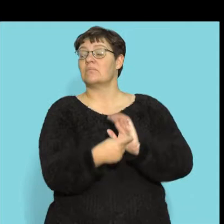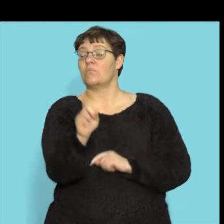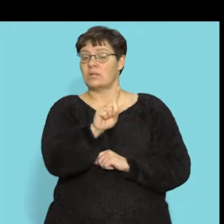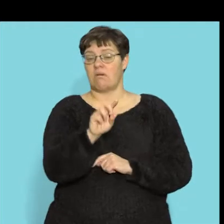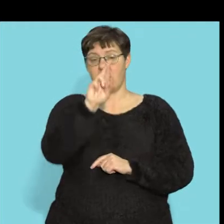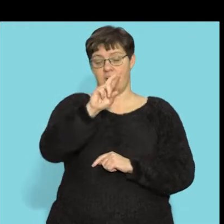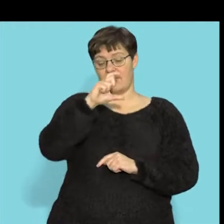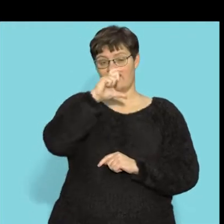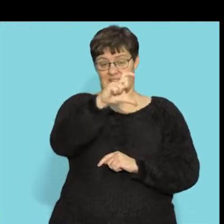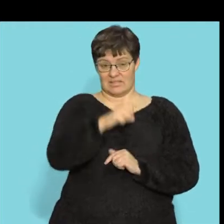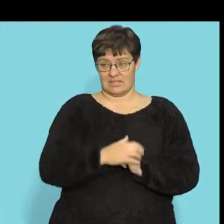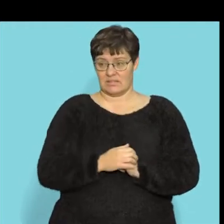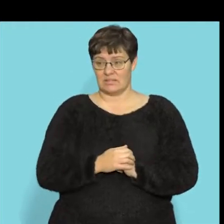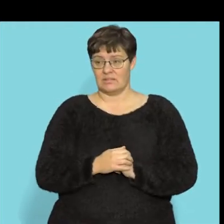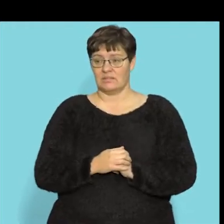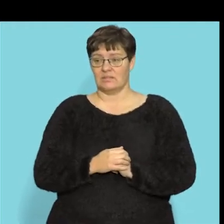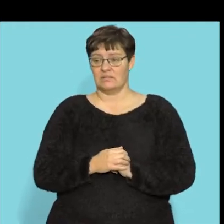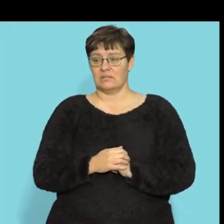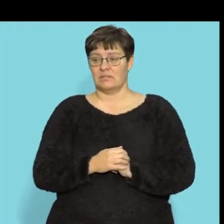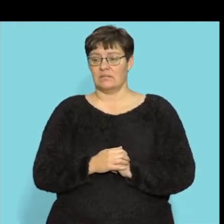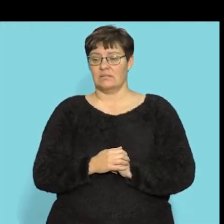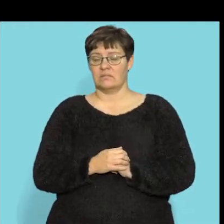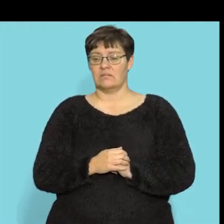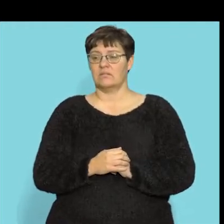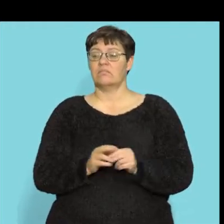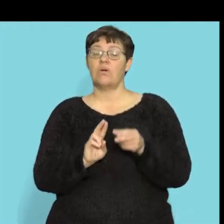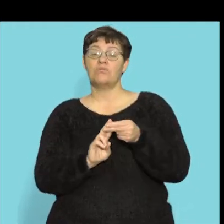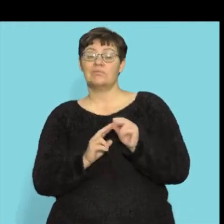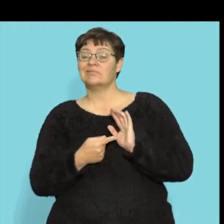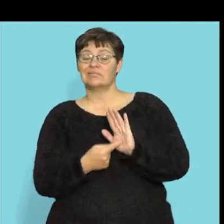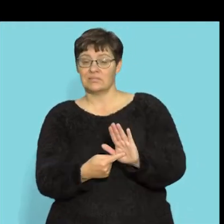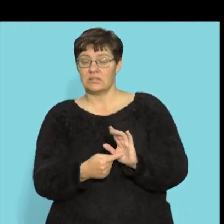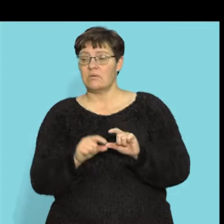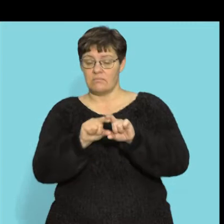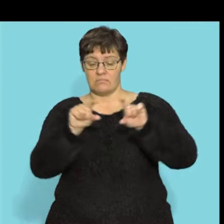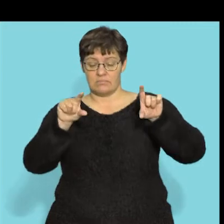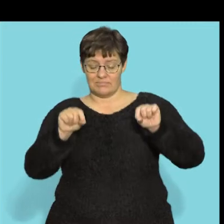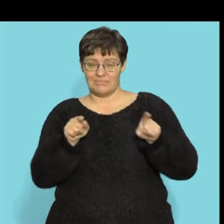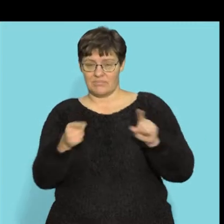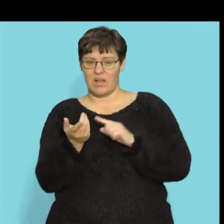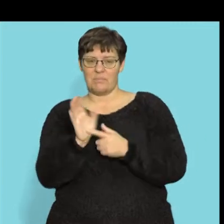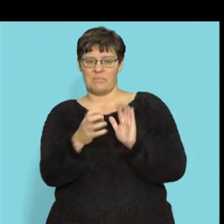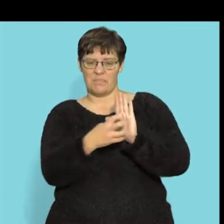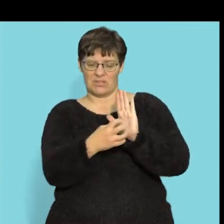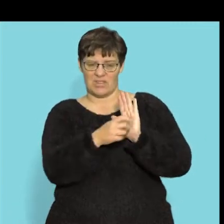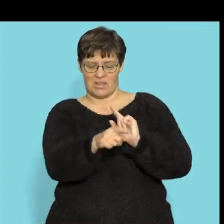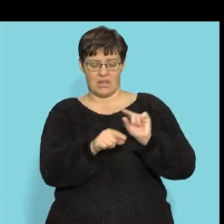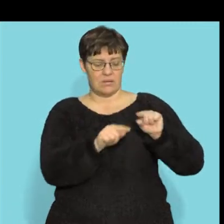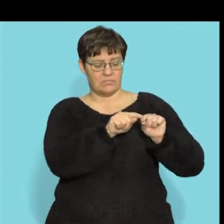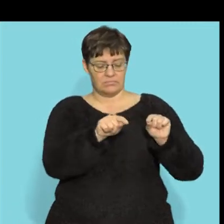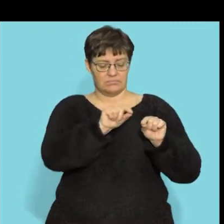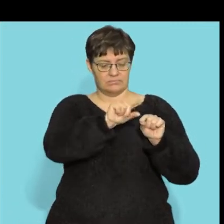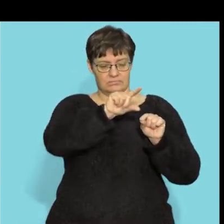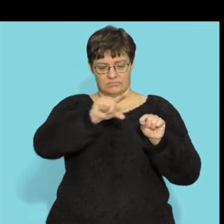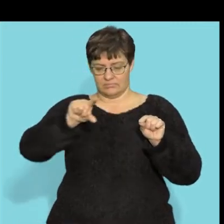symbol is capital letter R, okay? And then the component, as we represent it in electrical circuit, will be